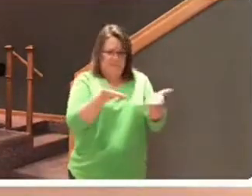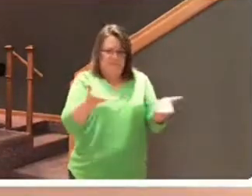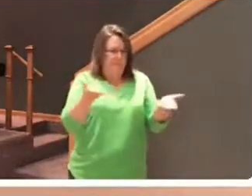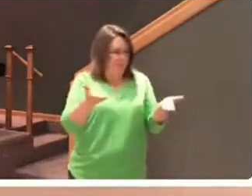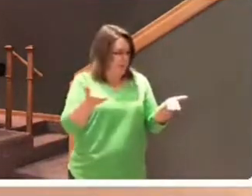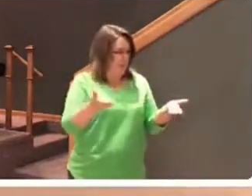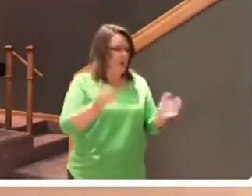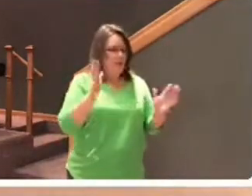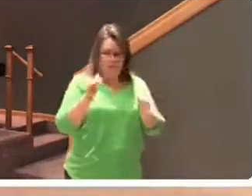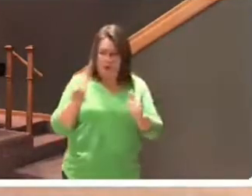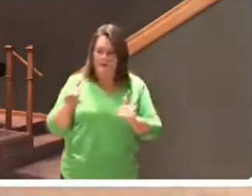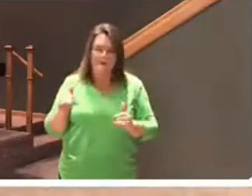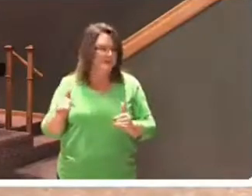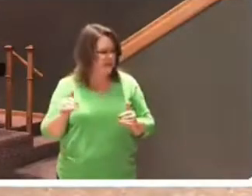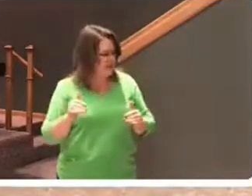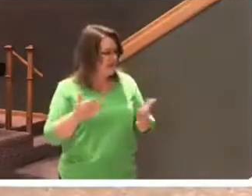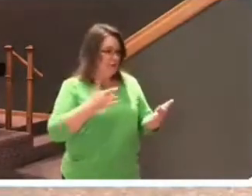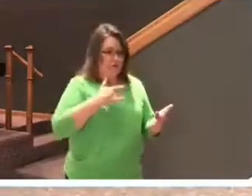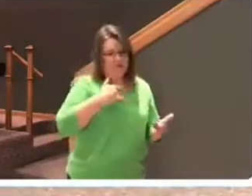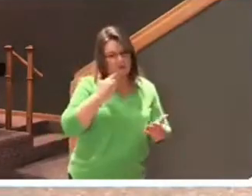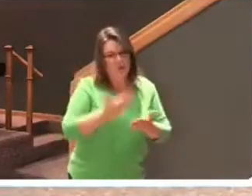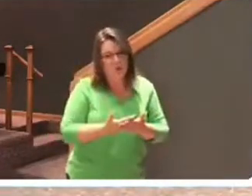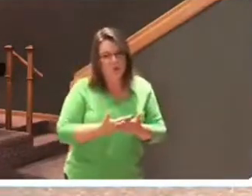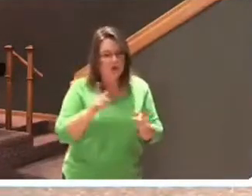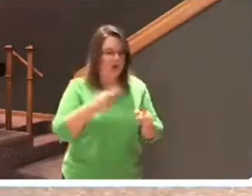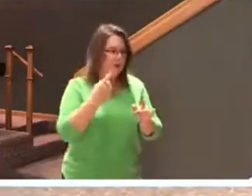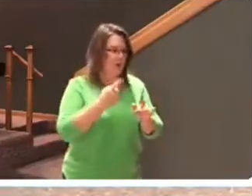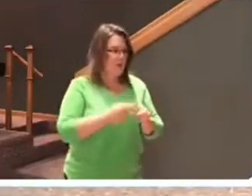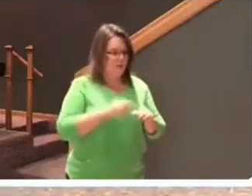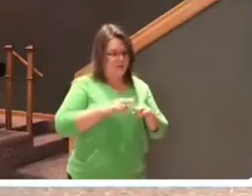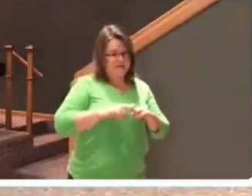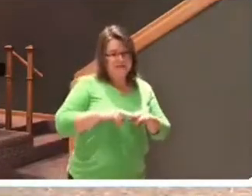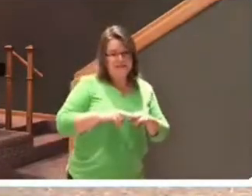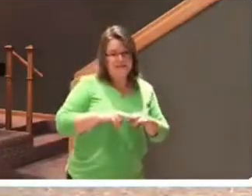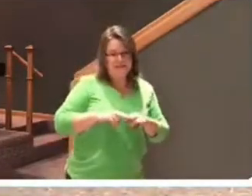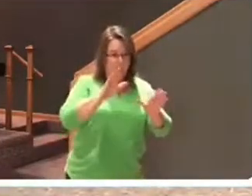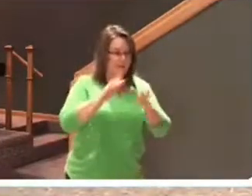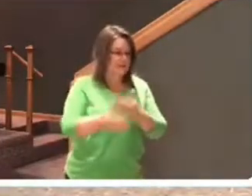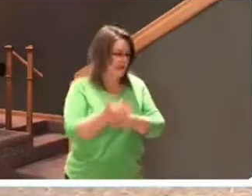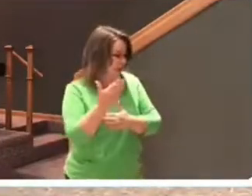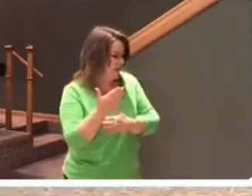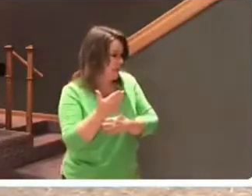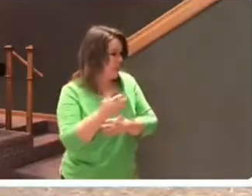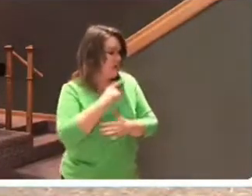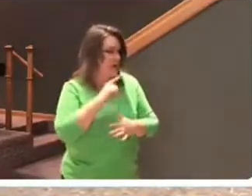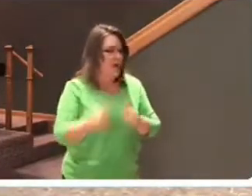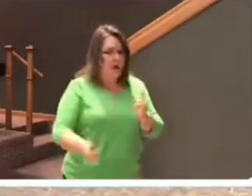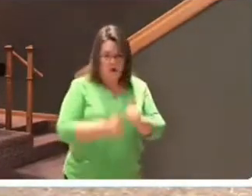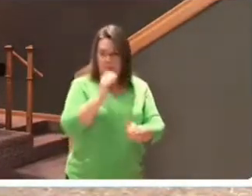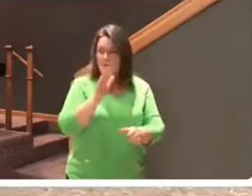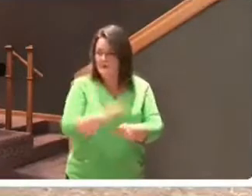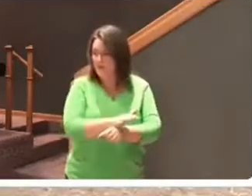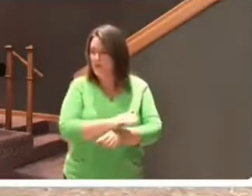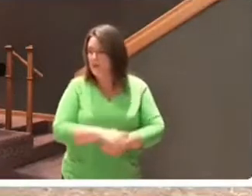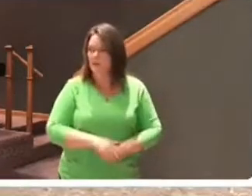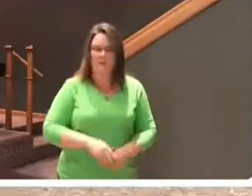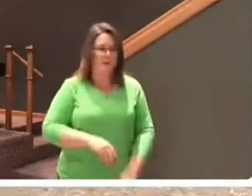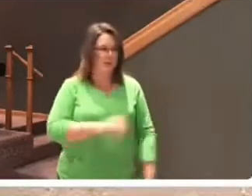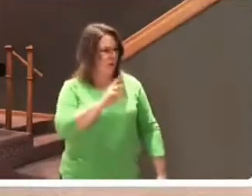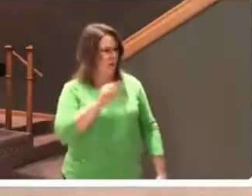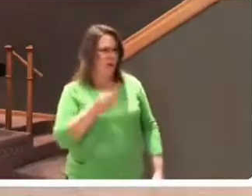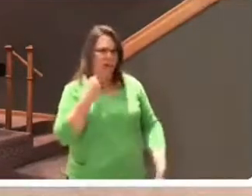Your expectations are based. You feel good when the seats on Sunday morning in here are mostly filled. Woo,